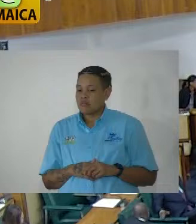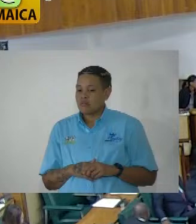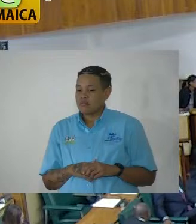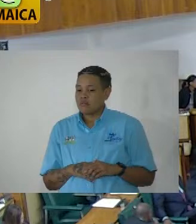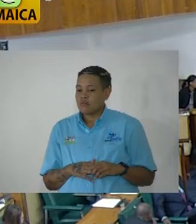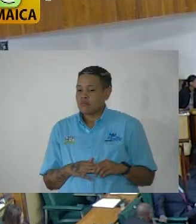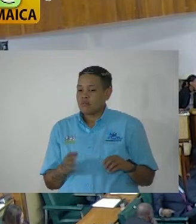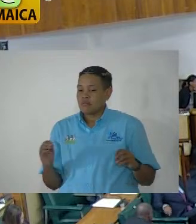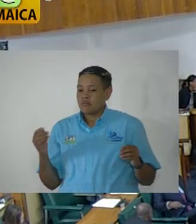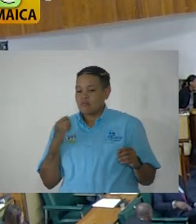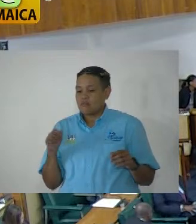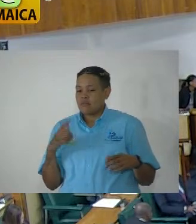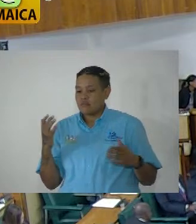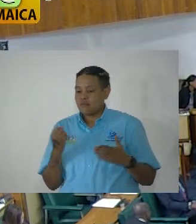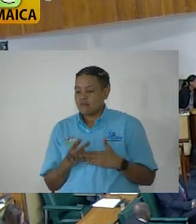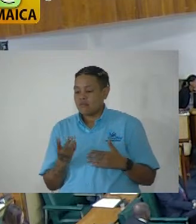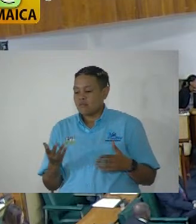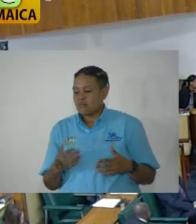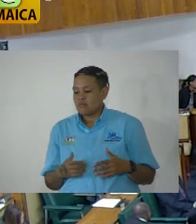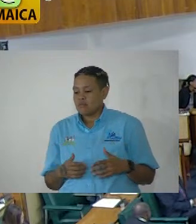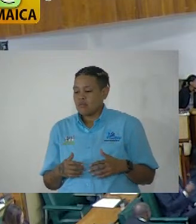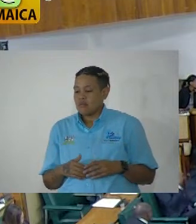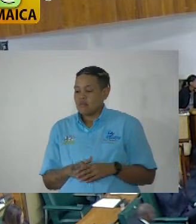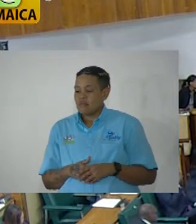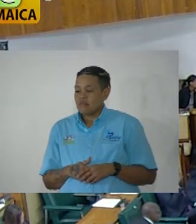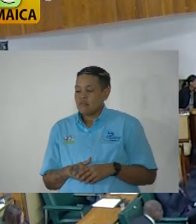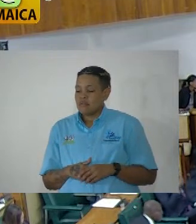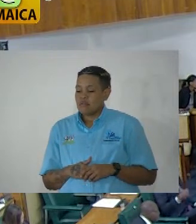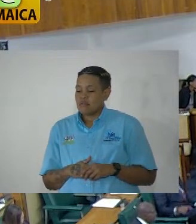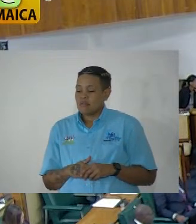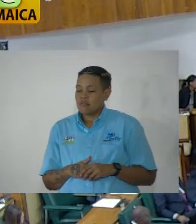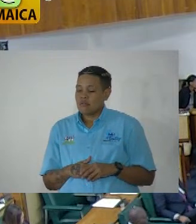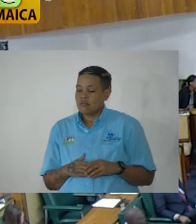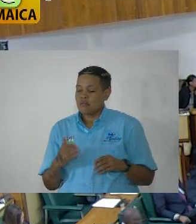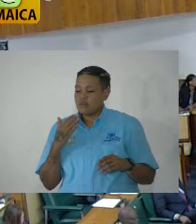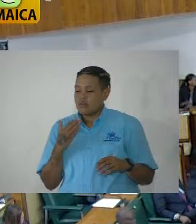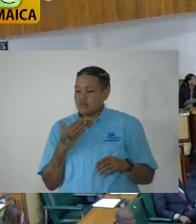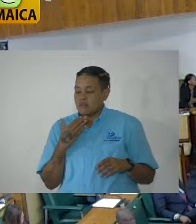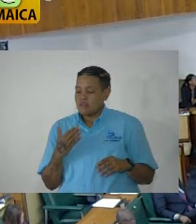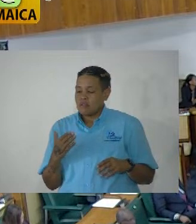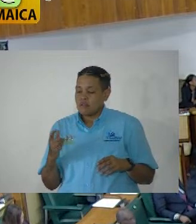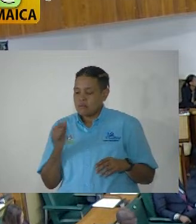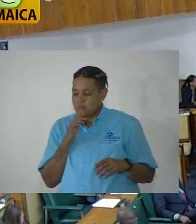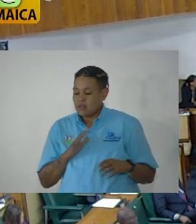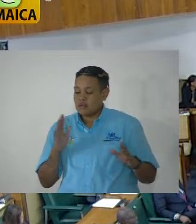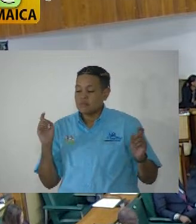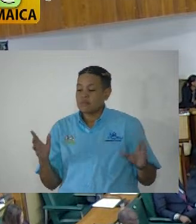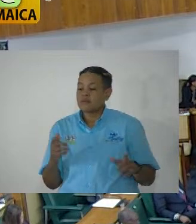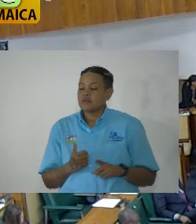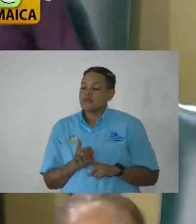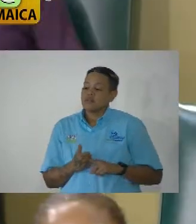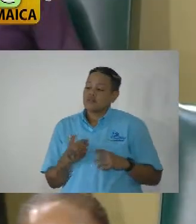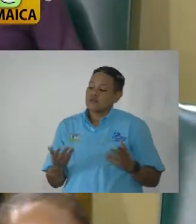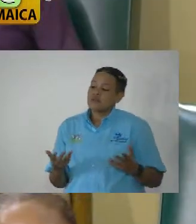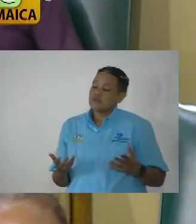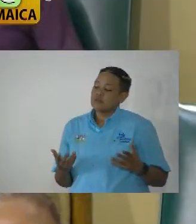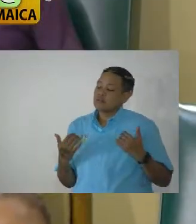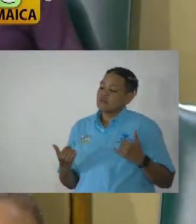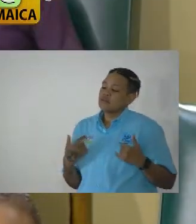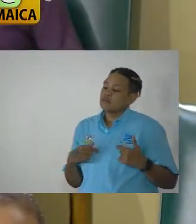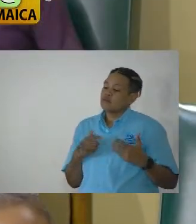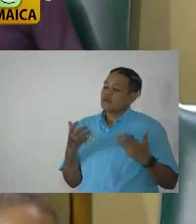Minister, we have no objection, so you can proceed. Excellent. Thank you so much. Madam Speaker, Now that